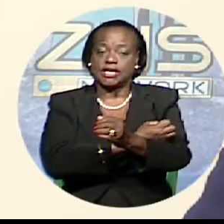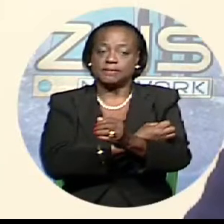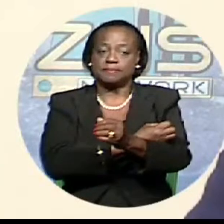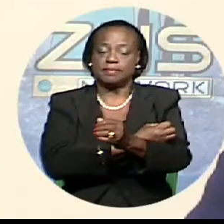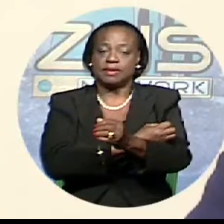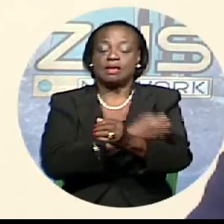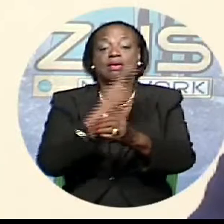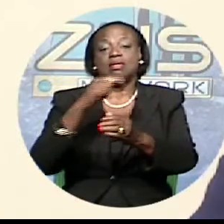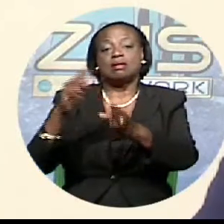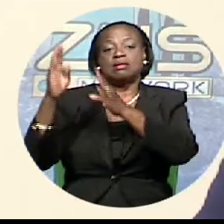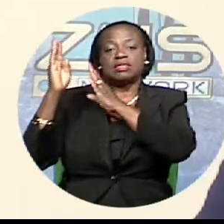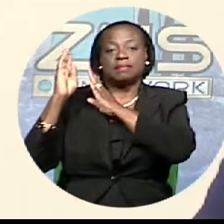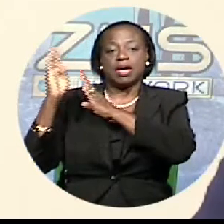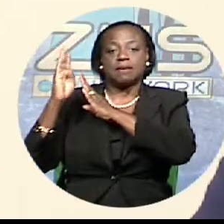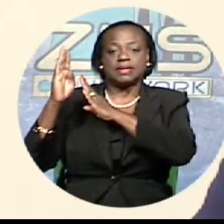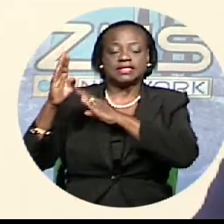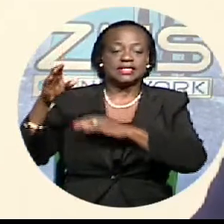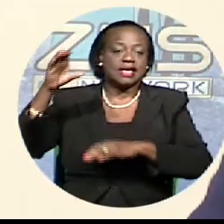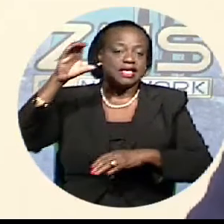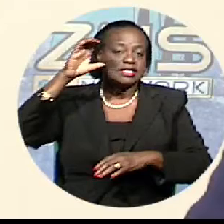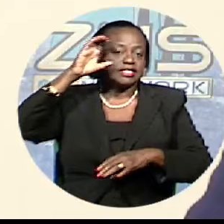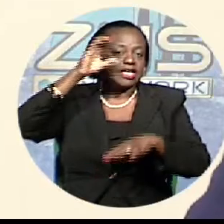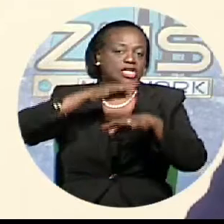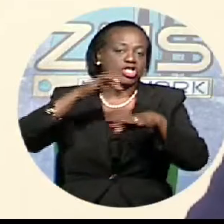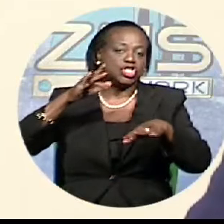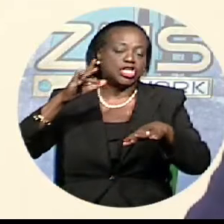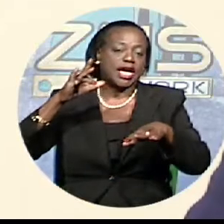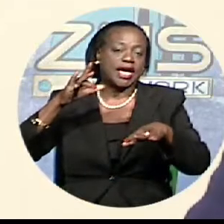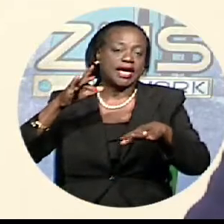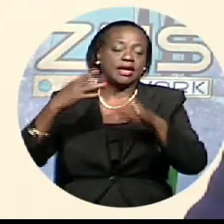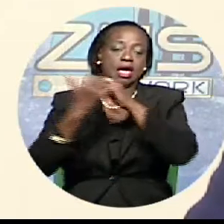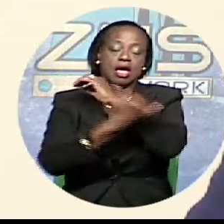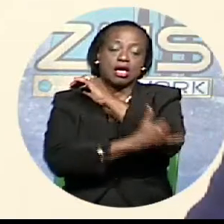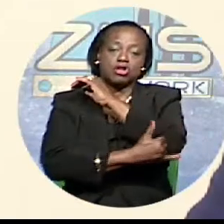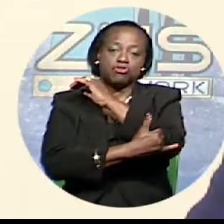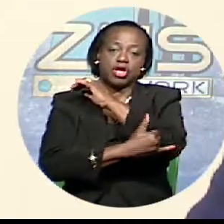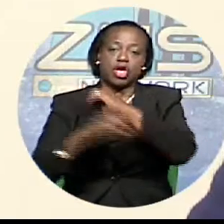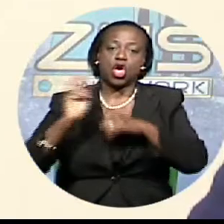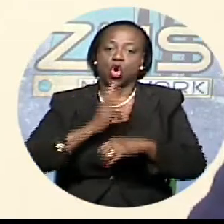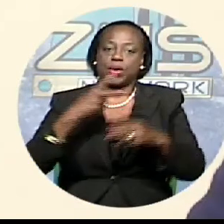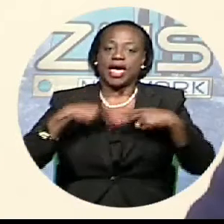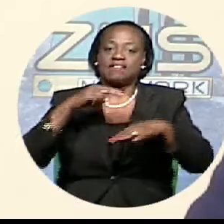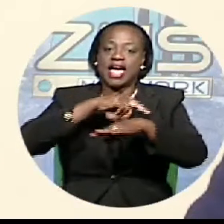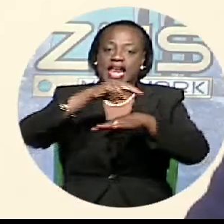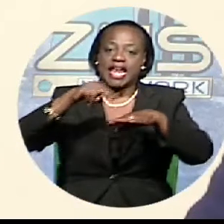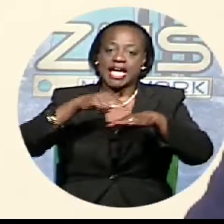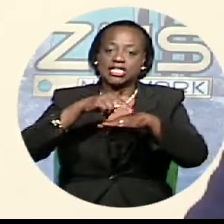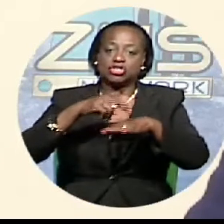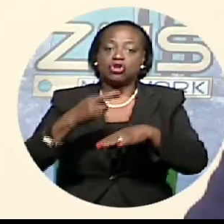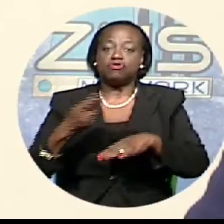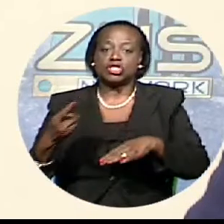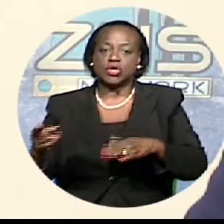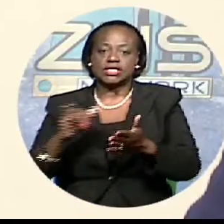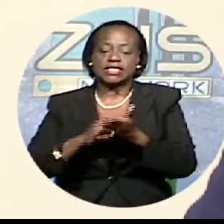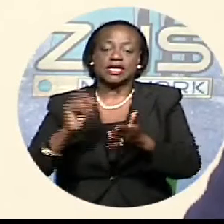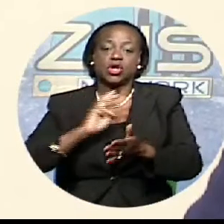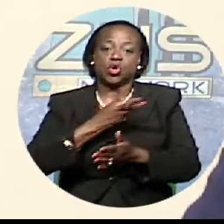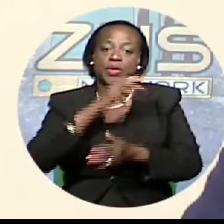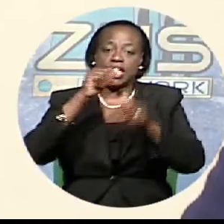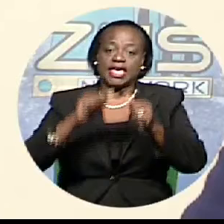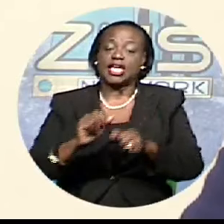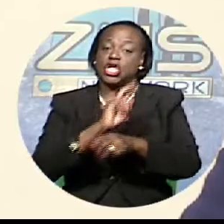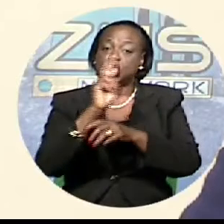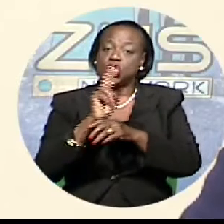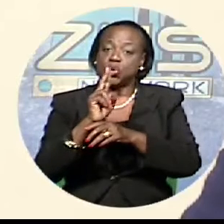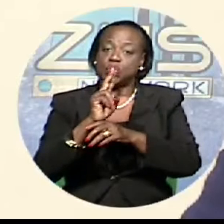the Bahamas is a sunshine country. So we have the natural resources that we can use to generate energy, and I